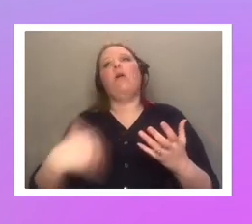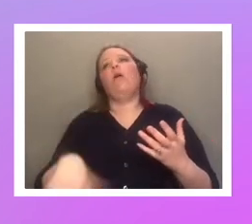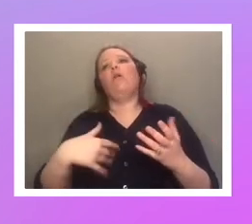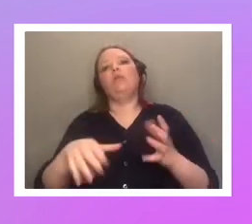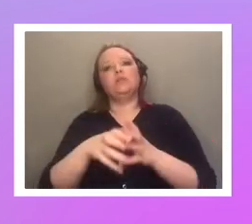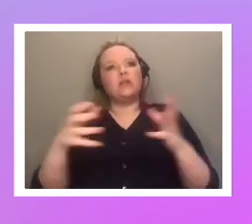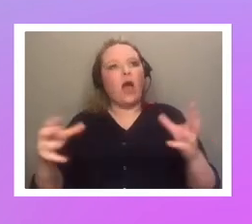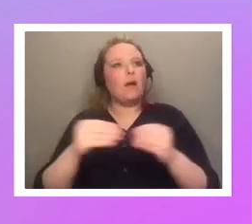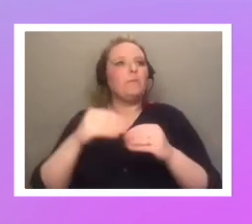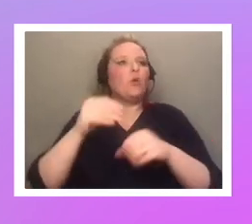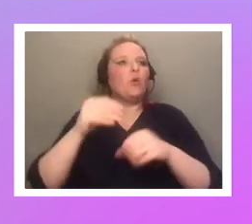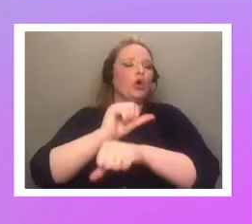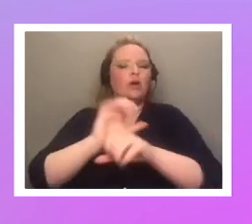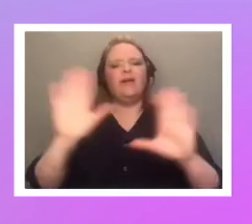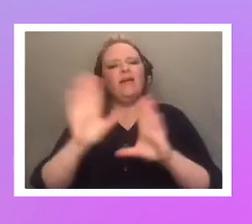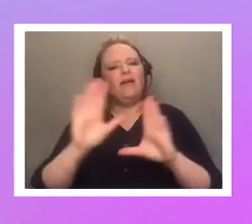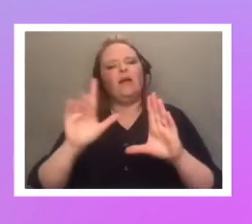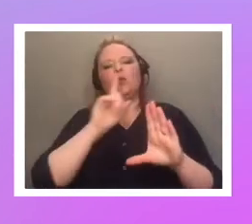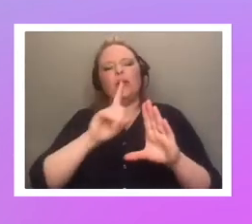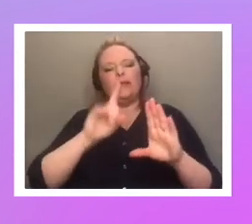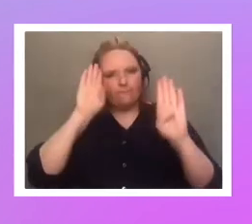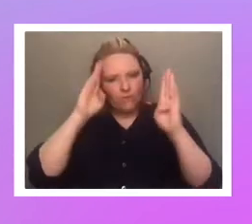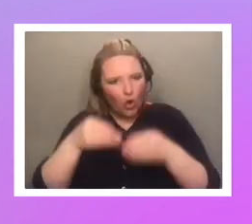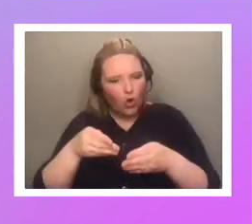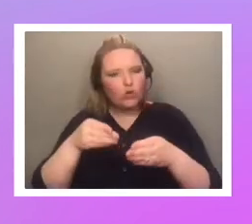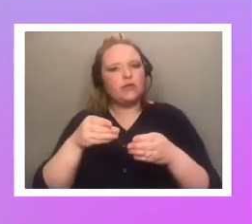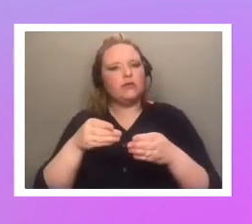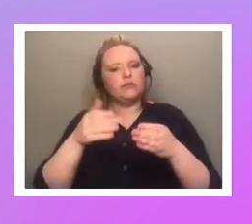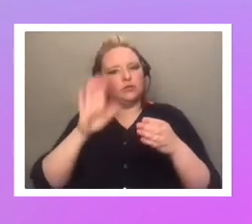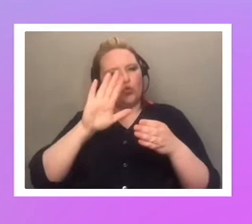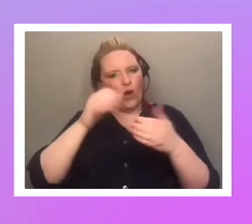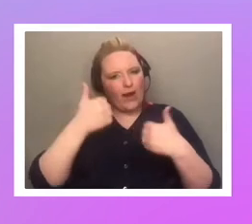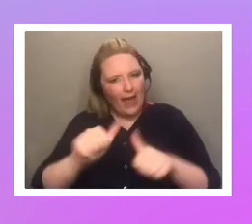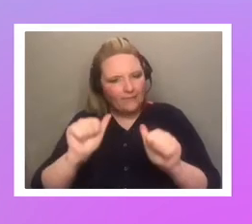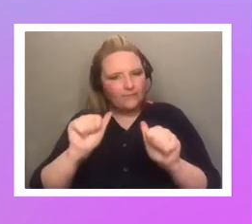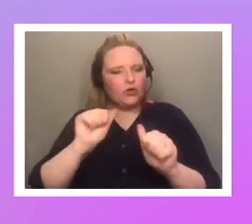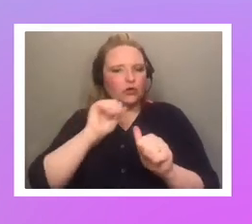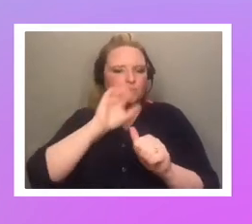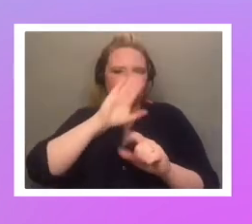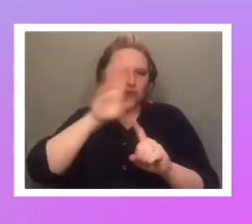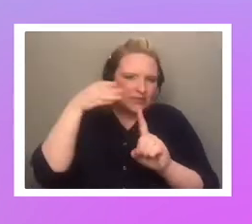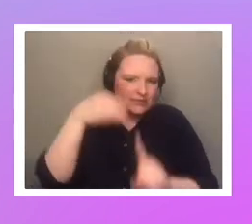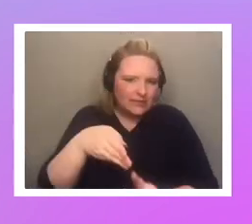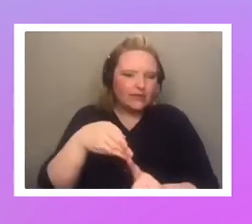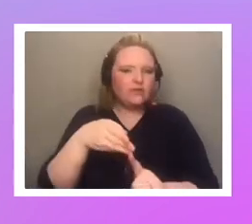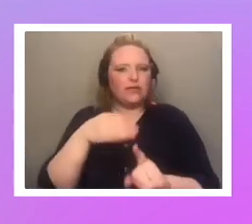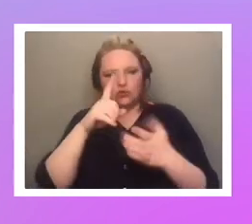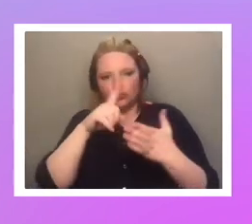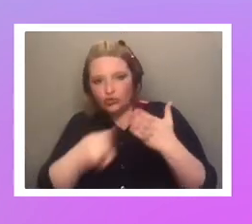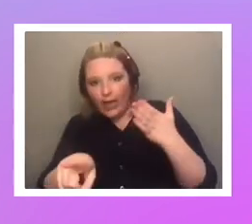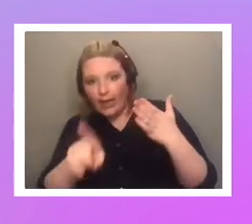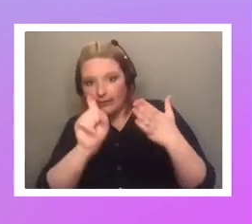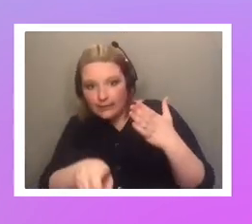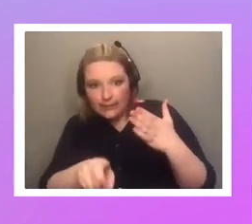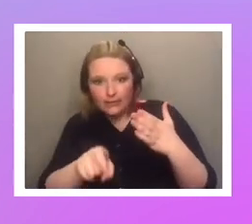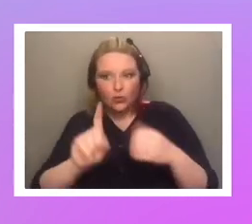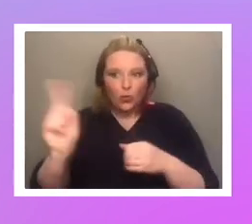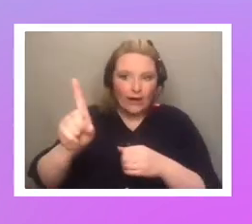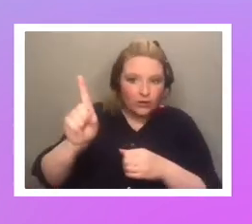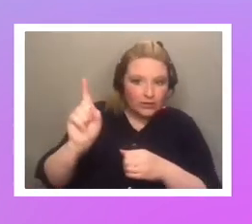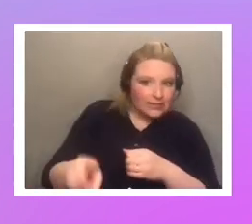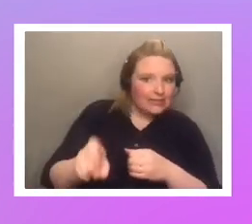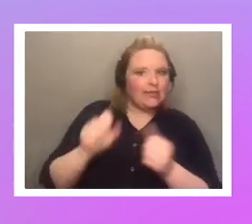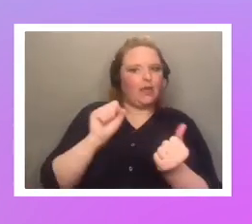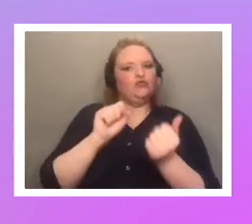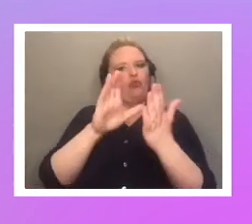do. It's really about honing in the efforts, your effort of this, where it's needed, and you know, checking if it's needed first and where it's needed, and then addressing